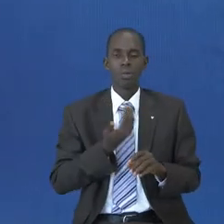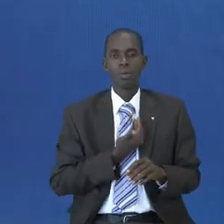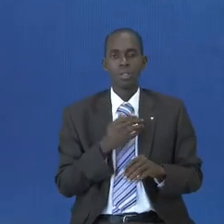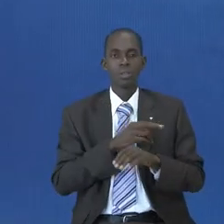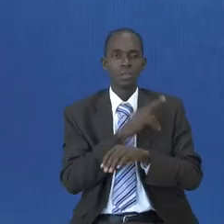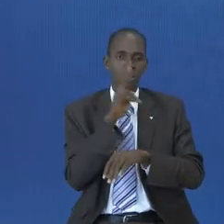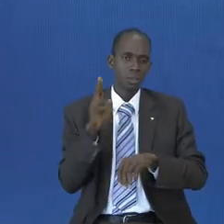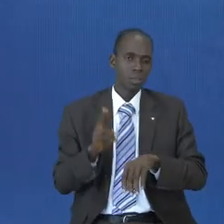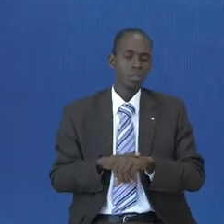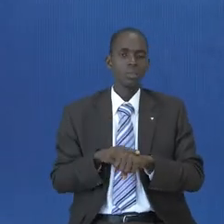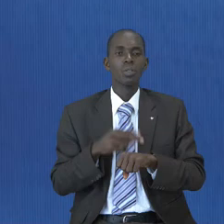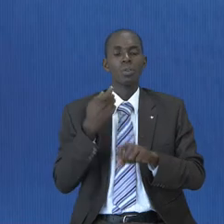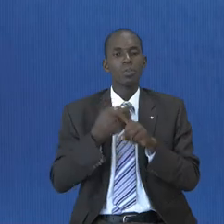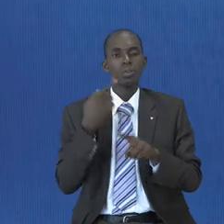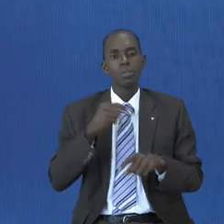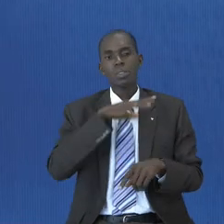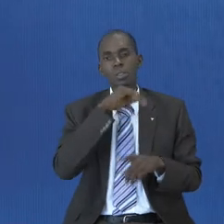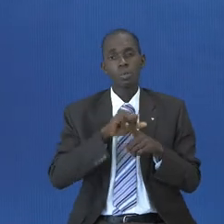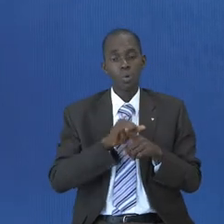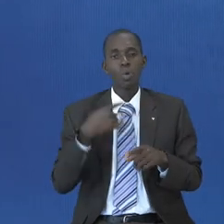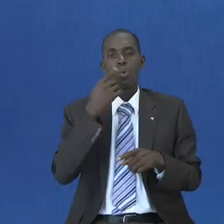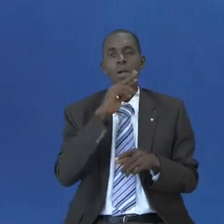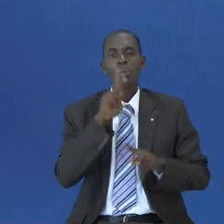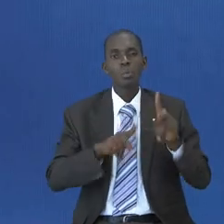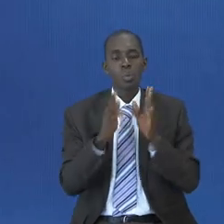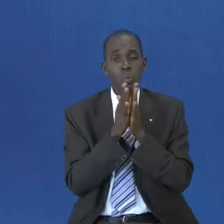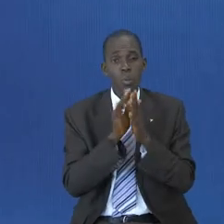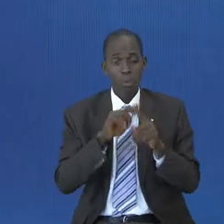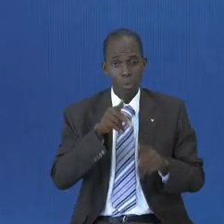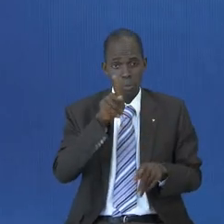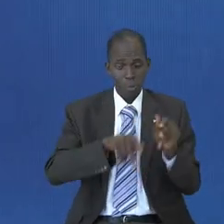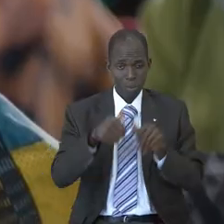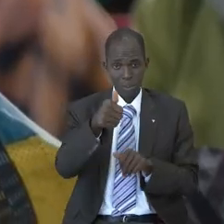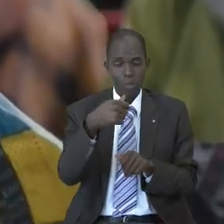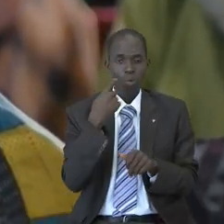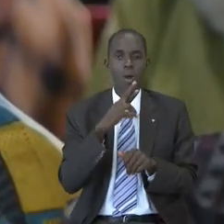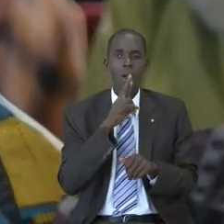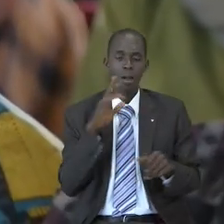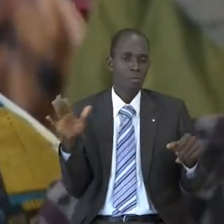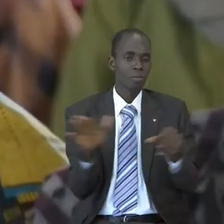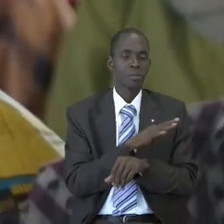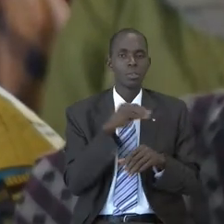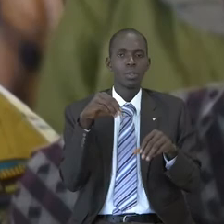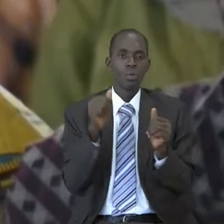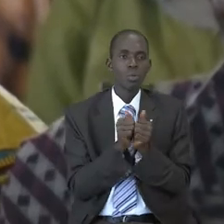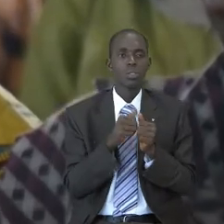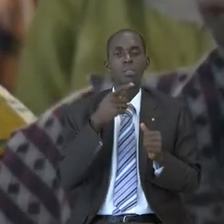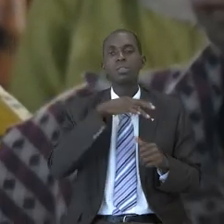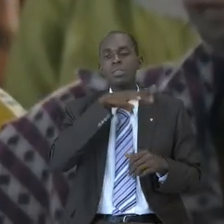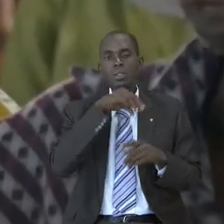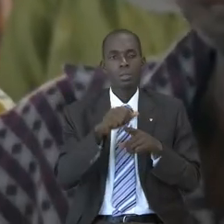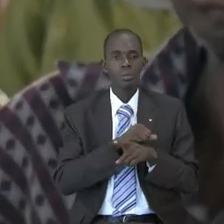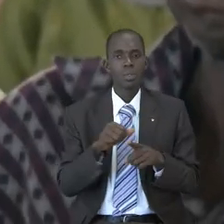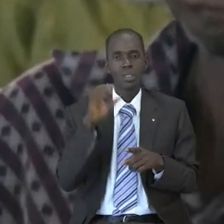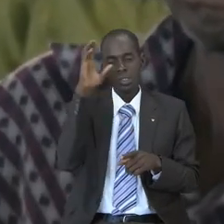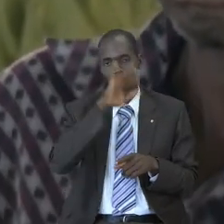who are the people praying? The people himself, who are immersed into corruption, in seeking political position in